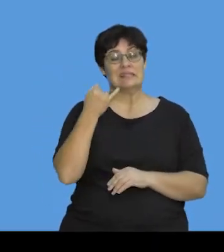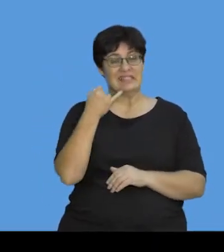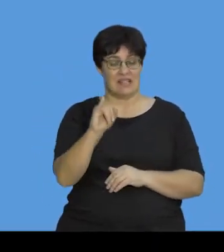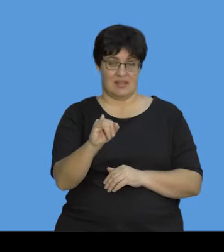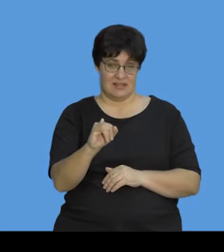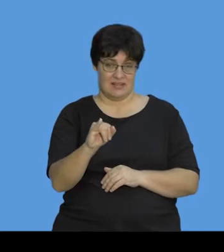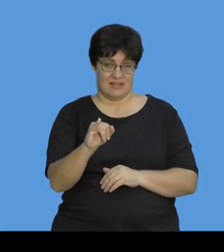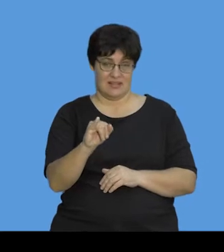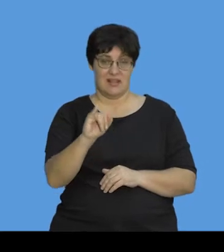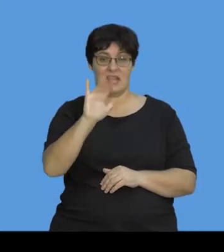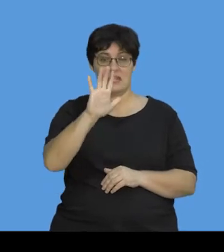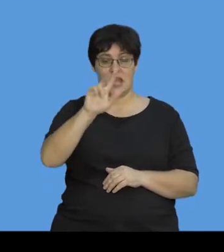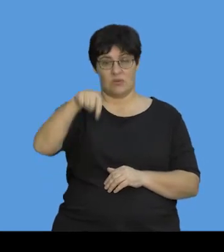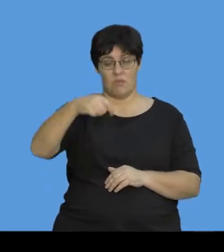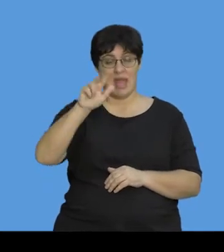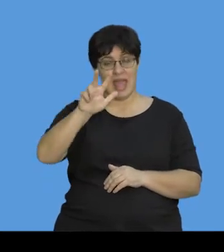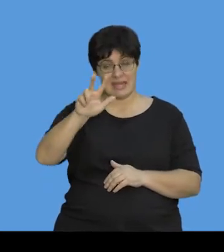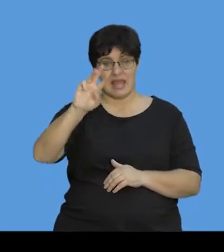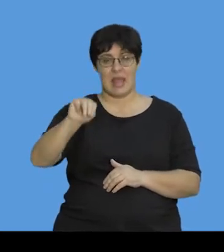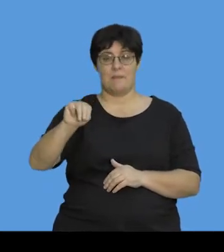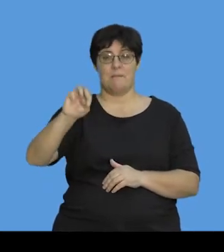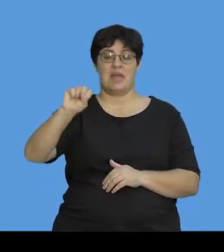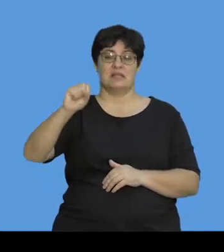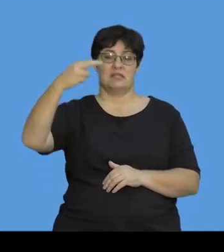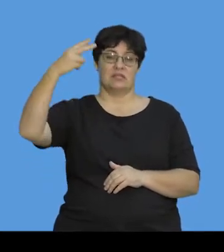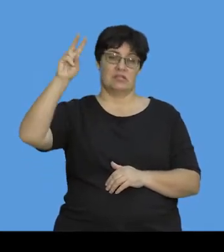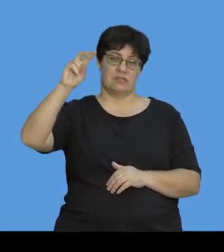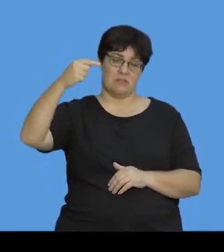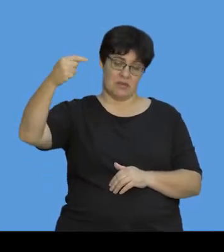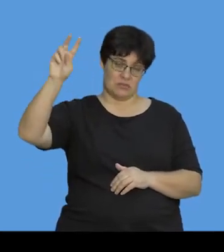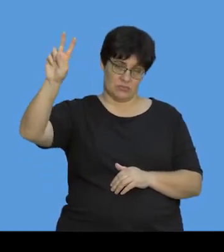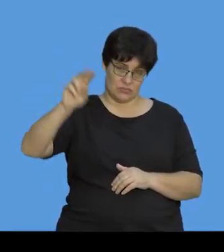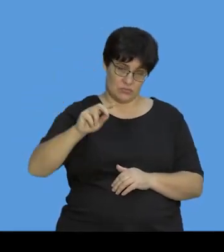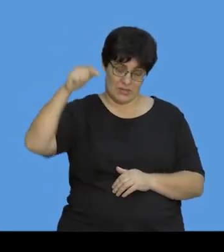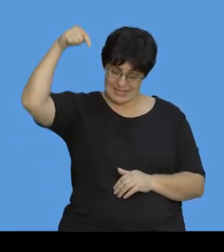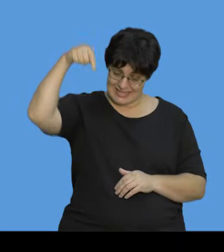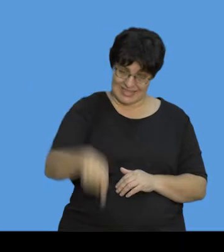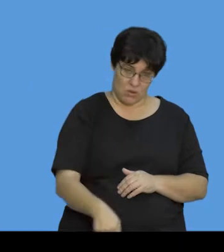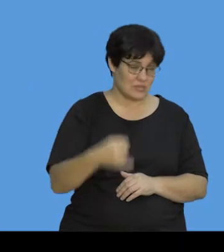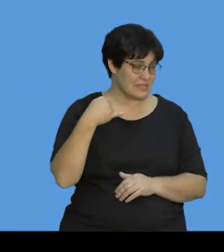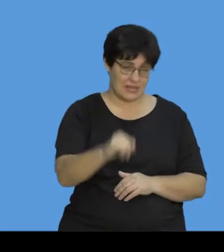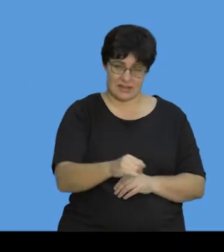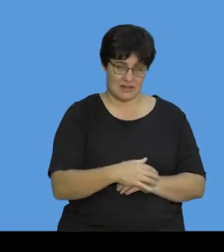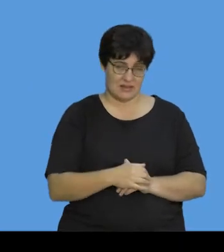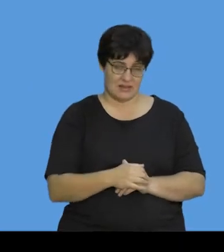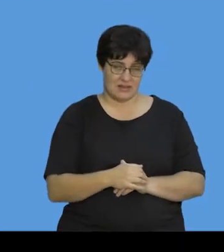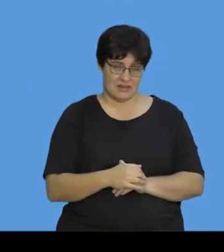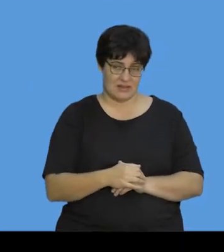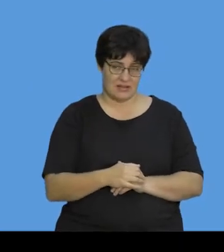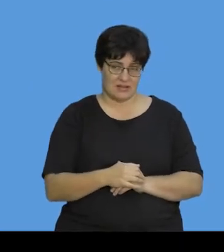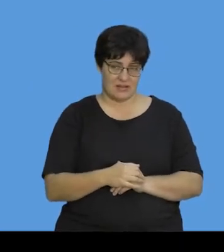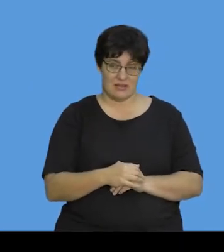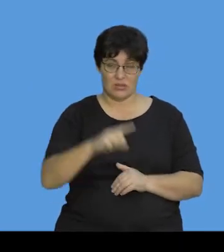acceleration is still 9.8 meters per second squared down. At that